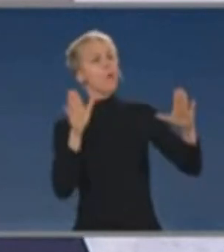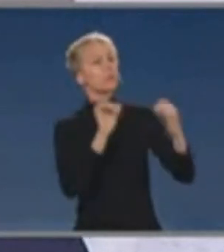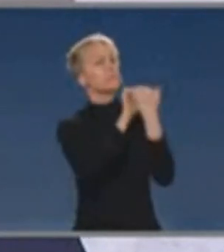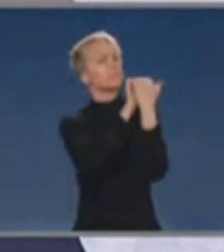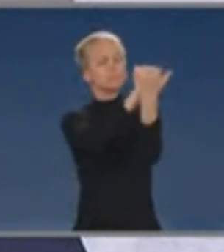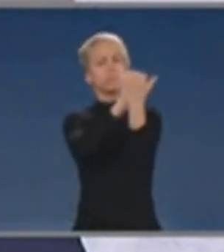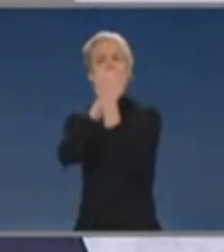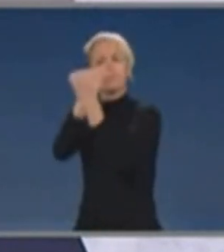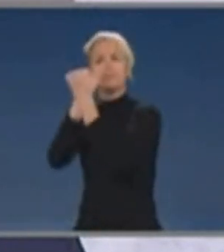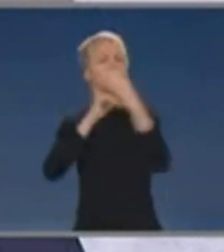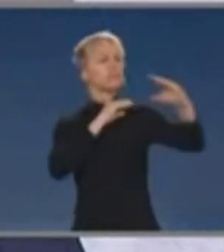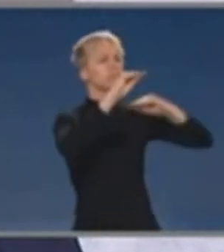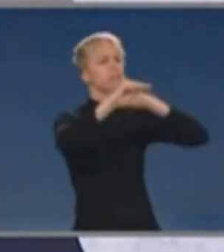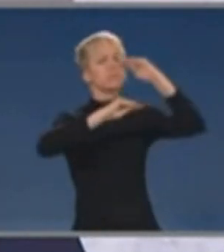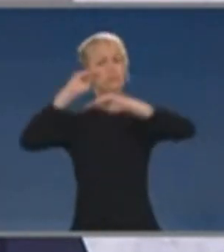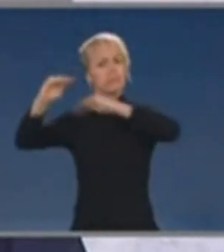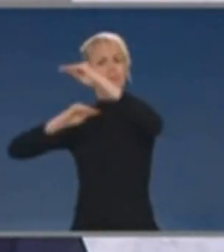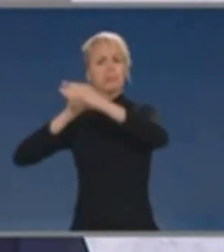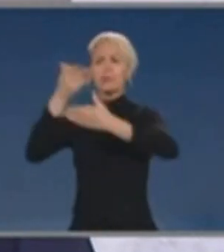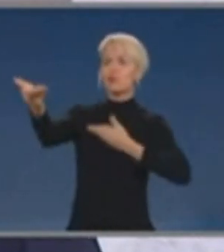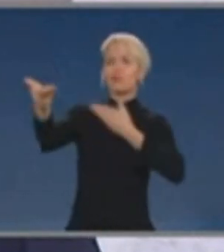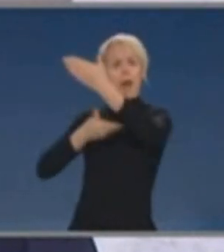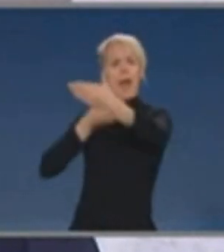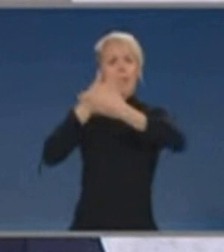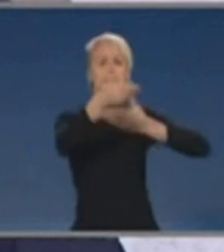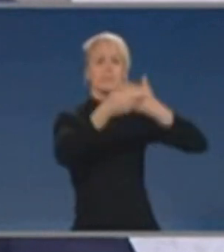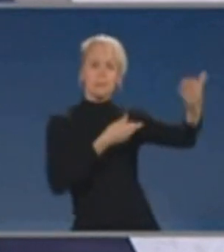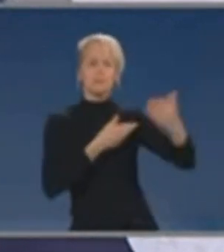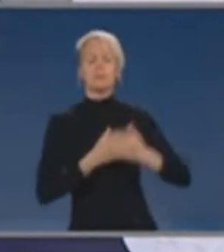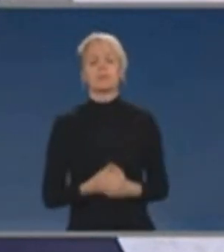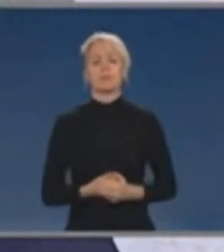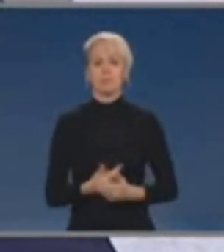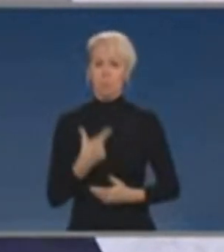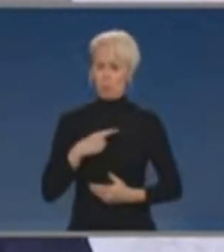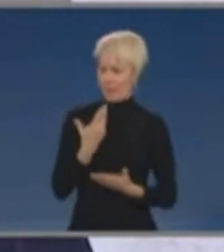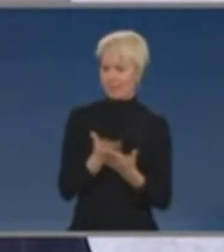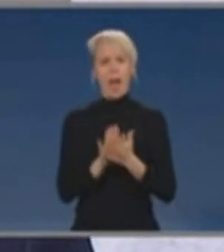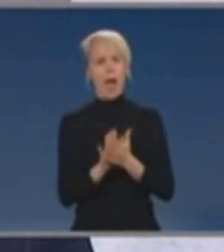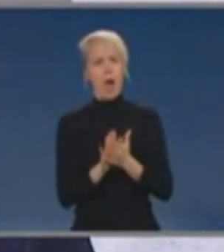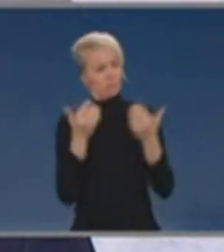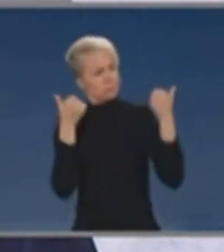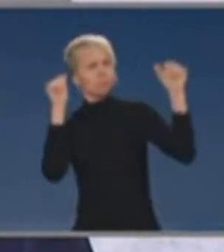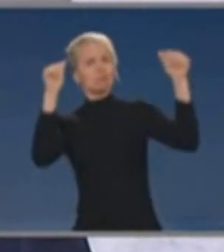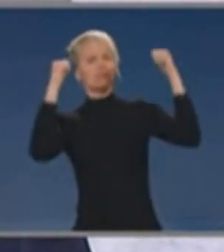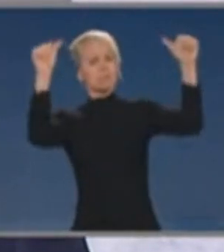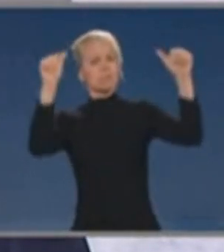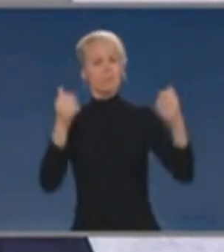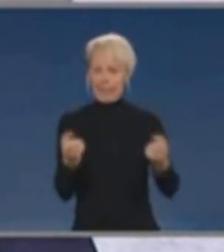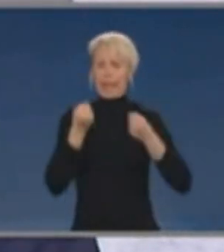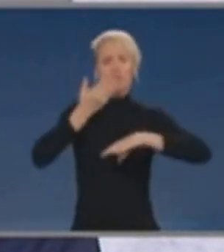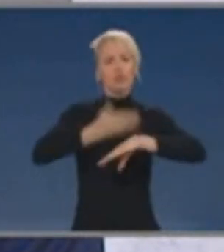will always be an outward-looking, open, trading economy because that's where our prosperity is and that's where the jobs